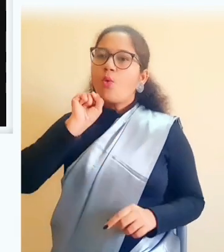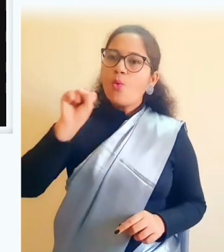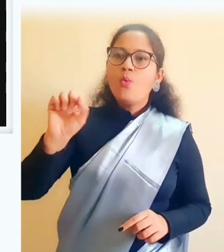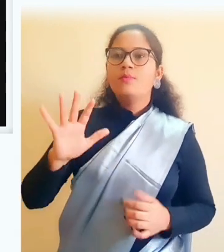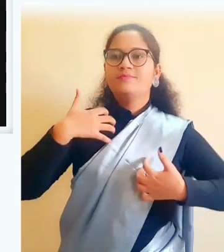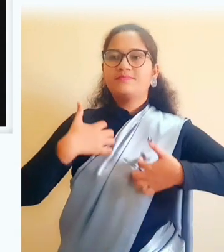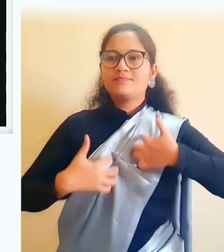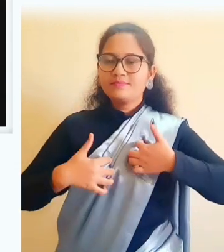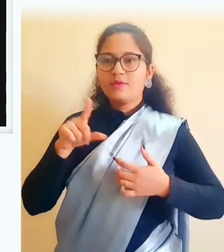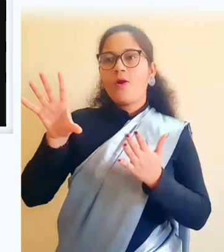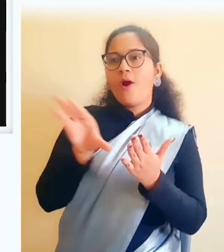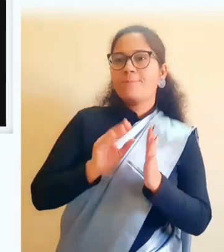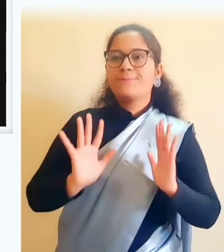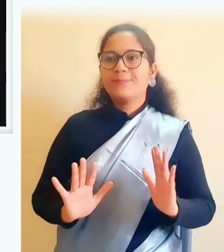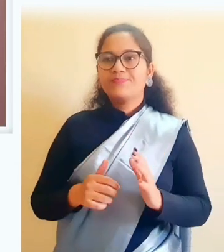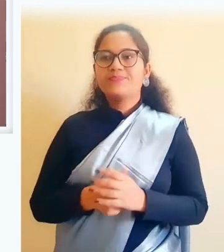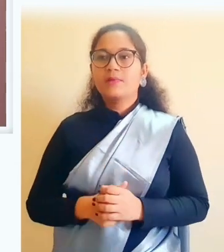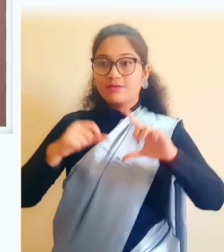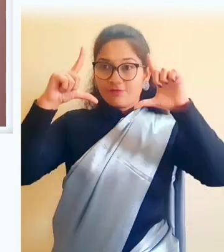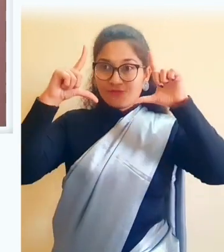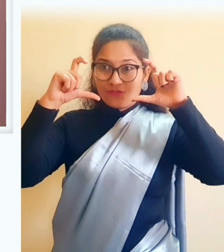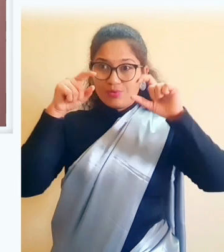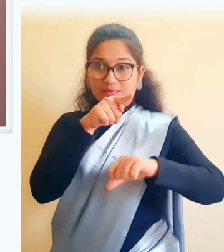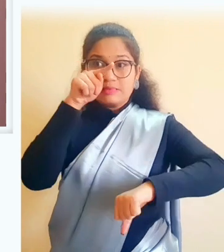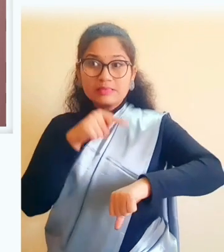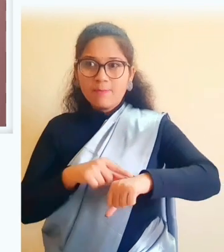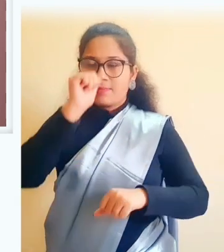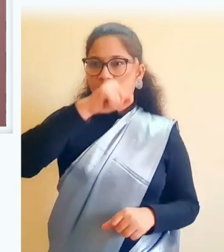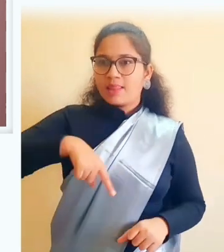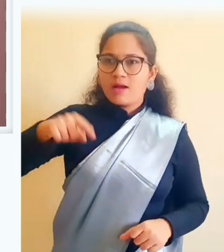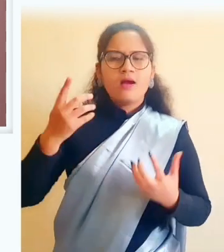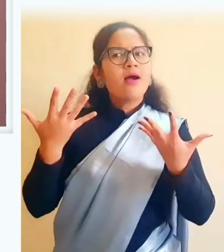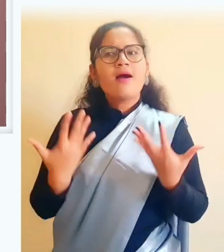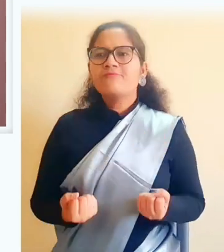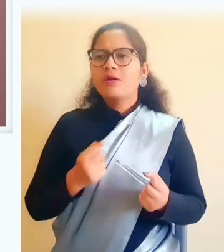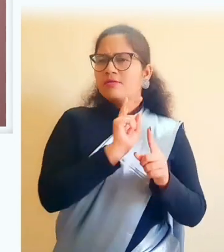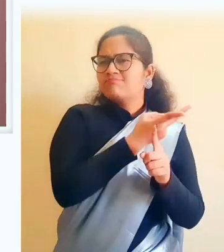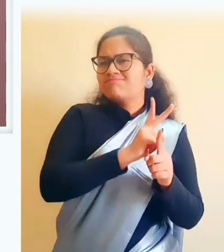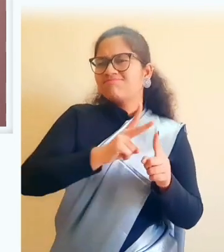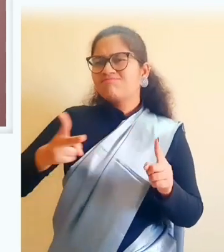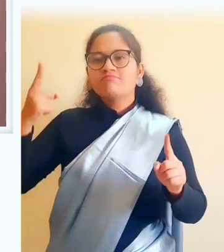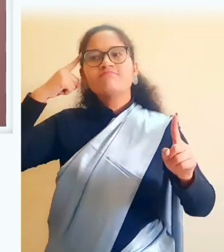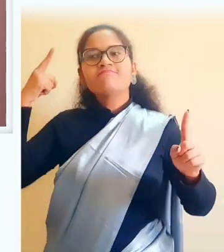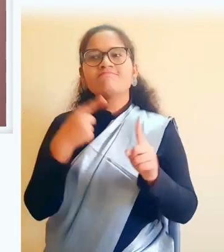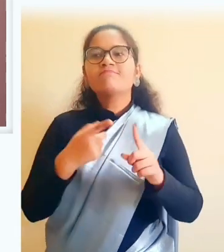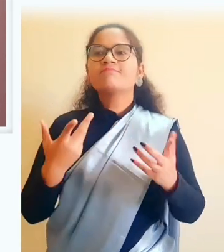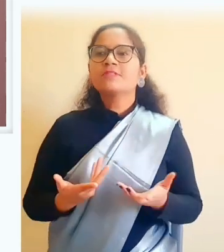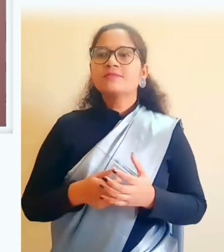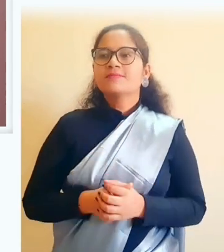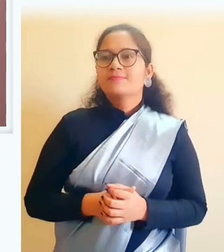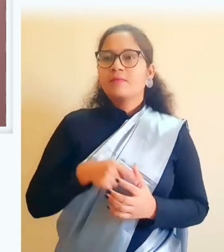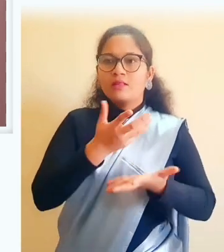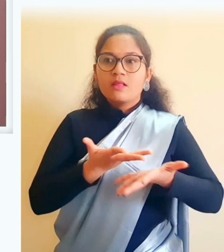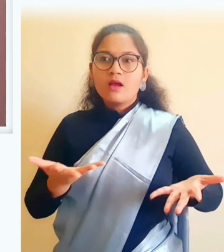cultural appropriations and inspirations here. Photographs in this period in India had a dual purpose. They were made